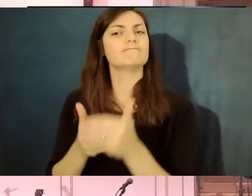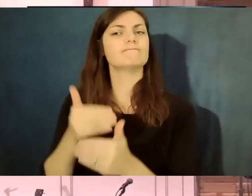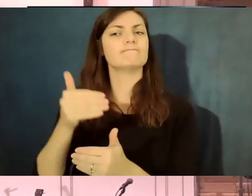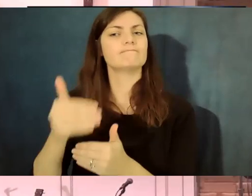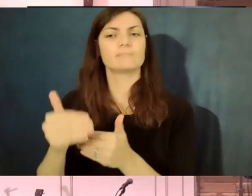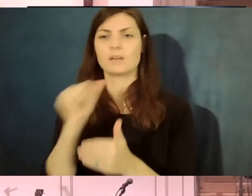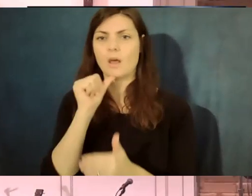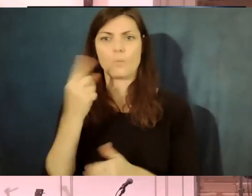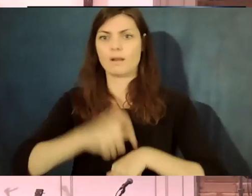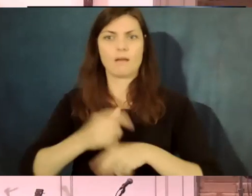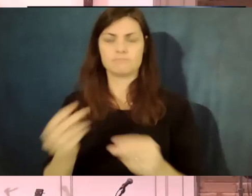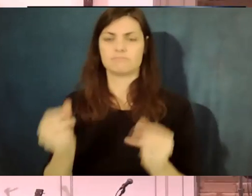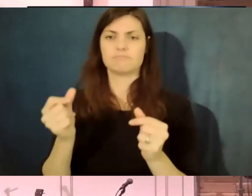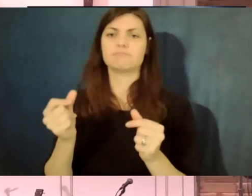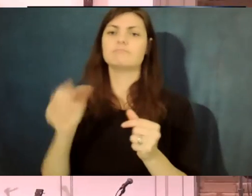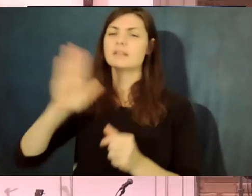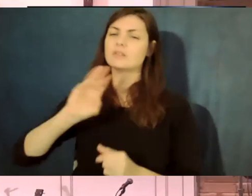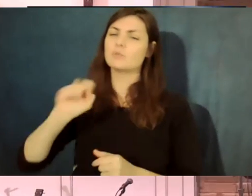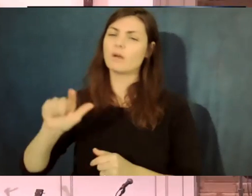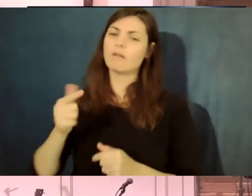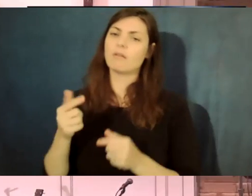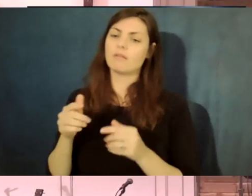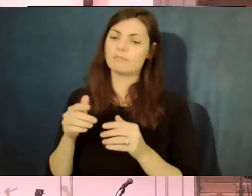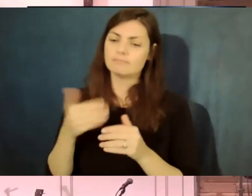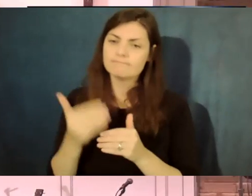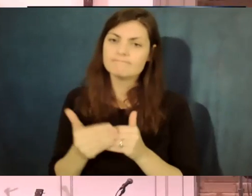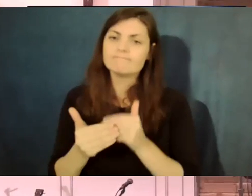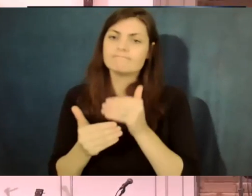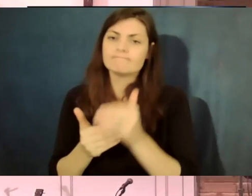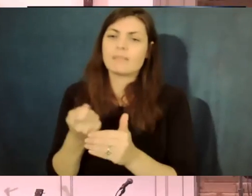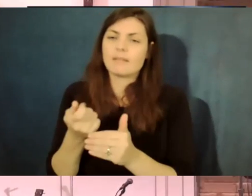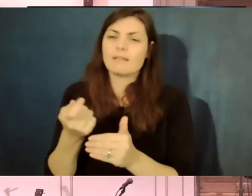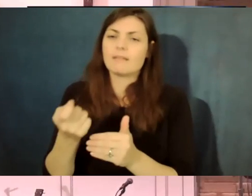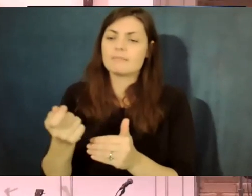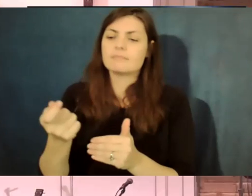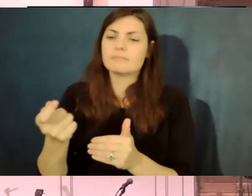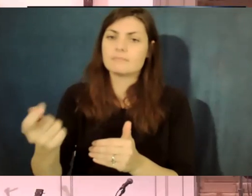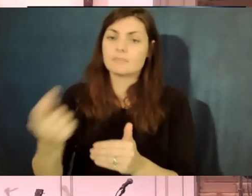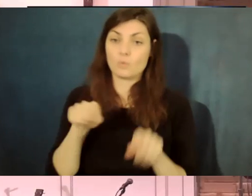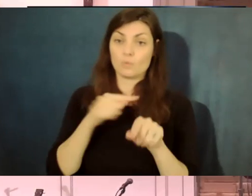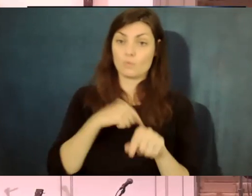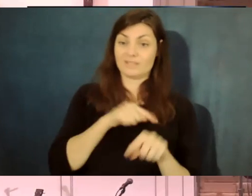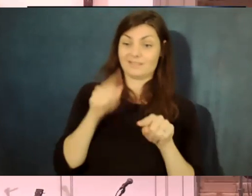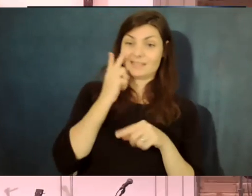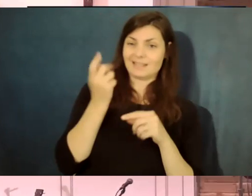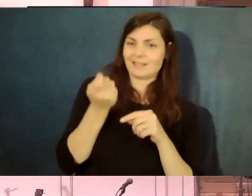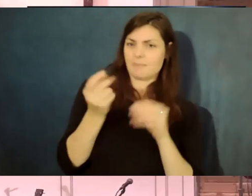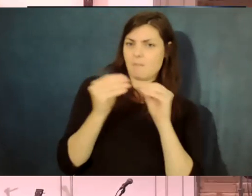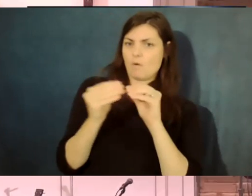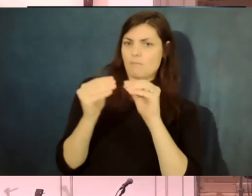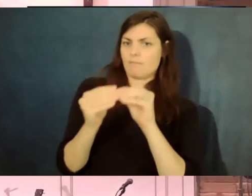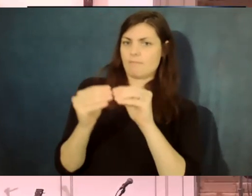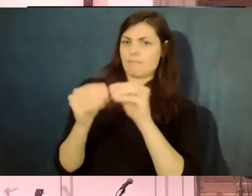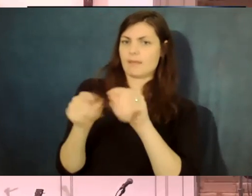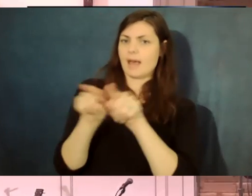As we seek him, we understand more. We see more. Go down and see Moses. God already knew what he was going to do, but he wanted Moses to see